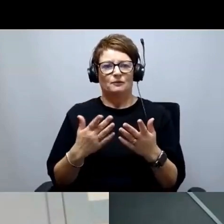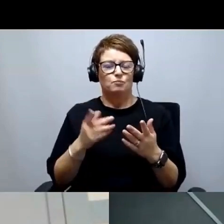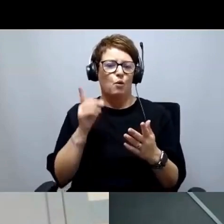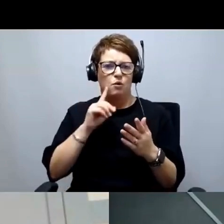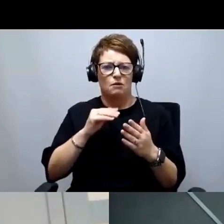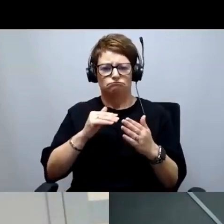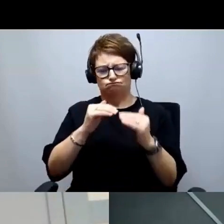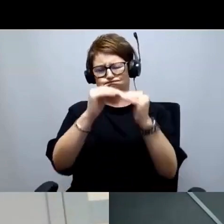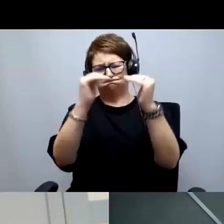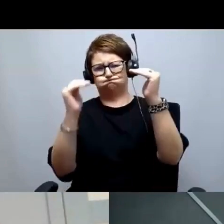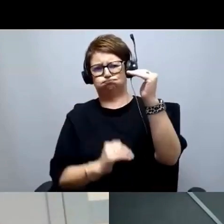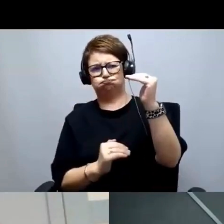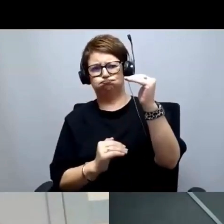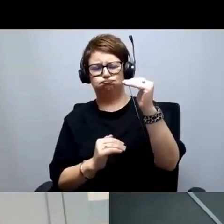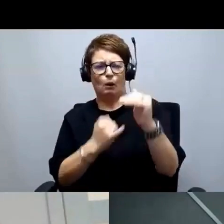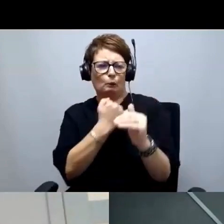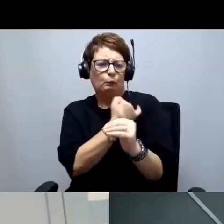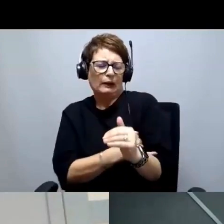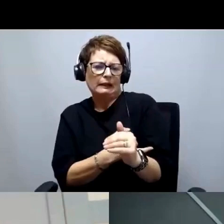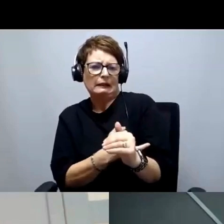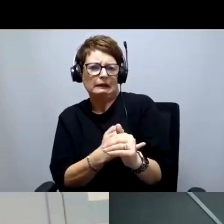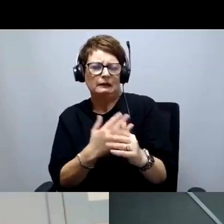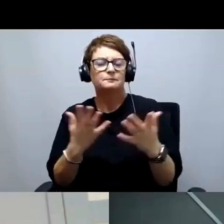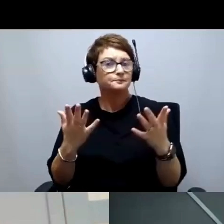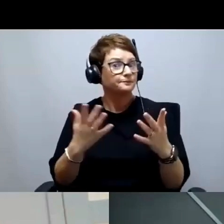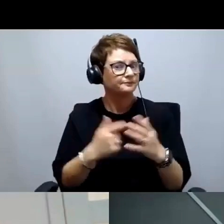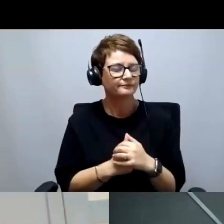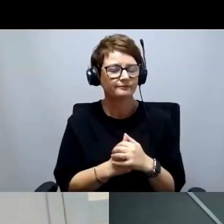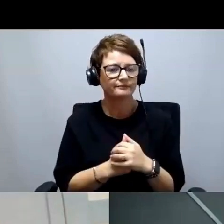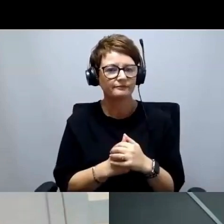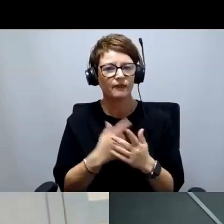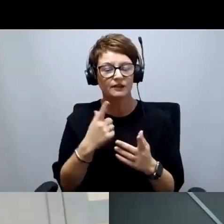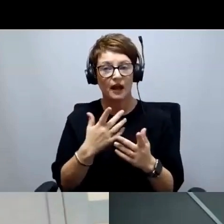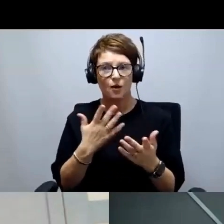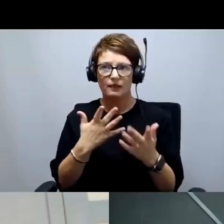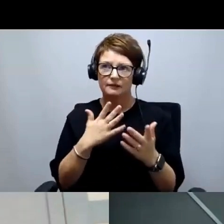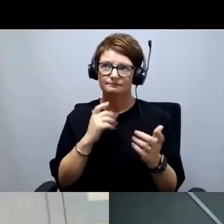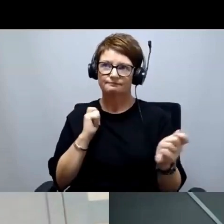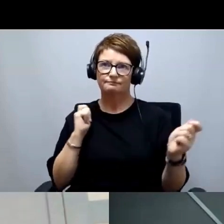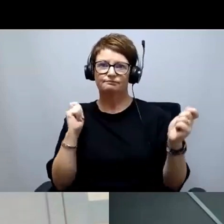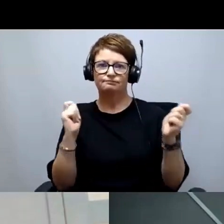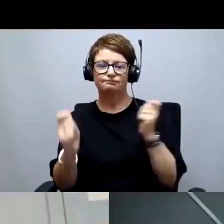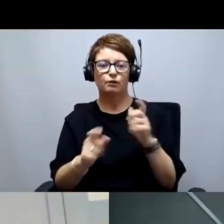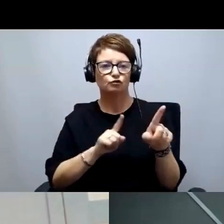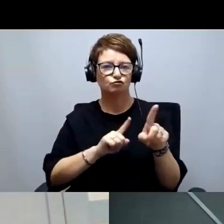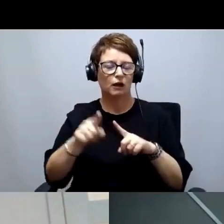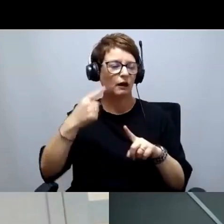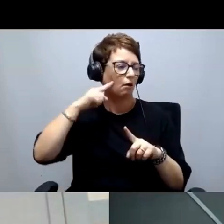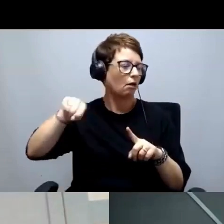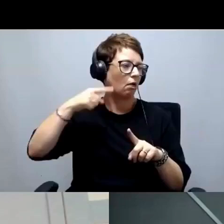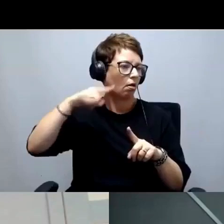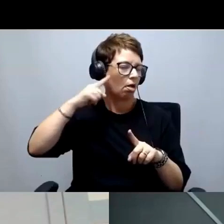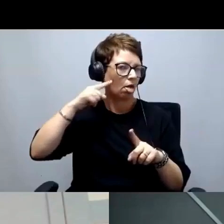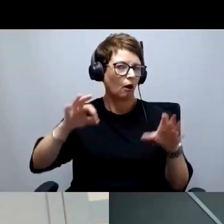inferior, hormonal, fragile, unpredictable. And I think it's maybe the pendulum swung too far towards ignoring hormones and just thinking